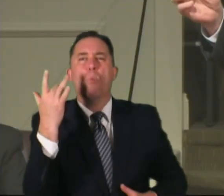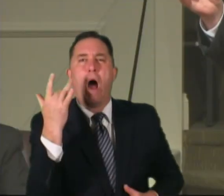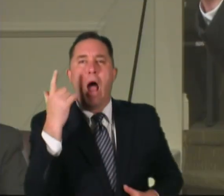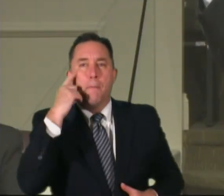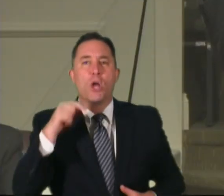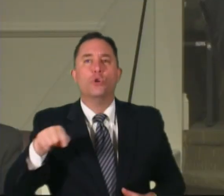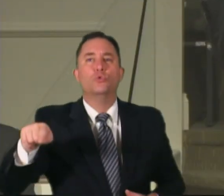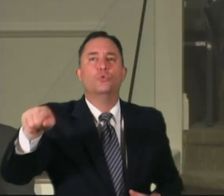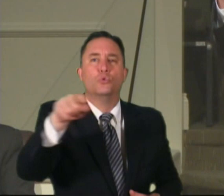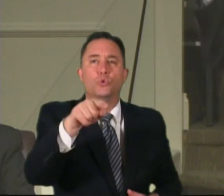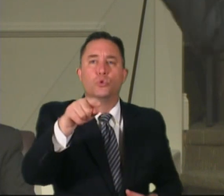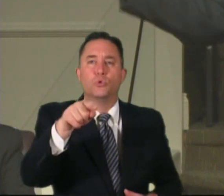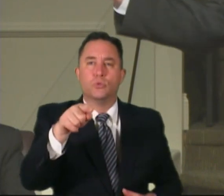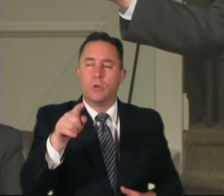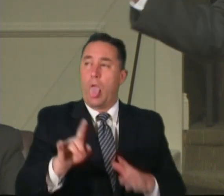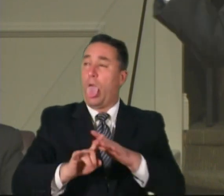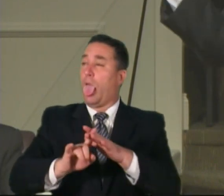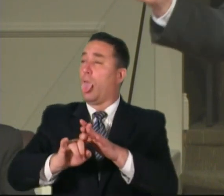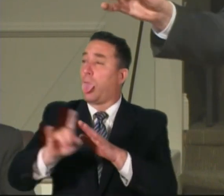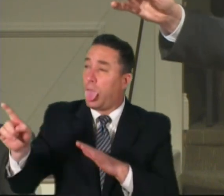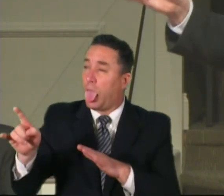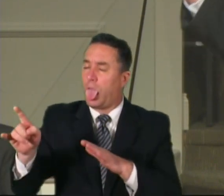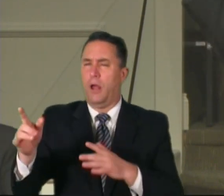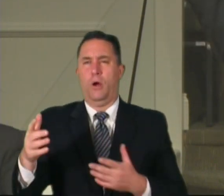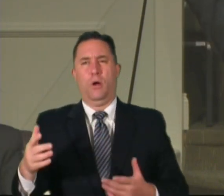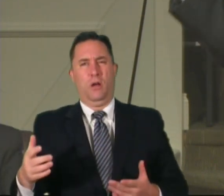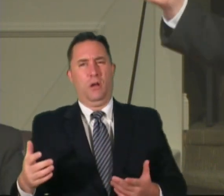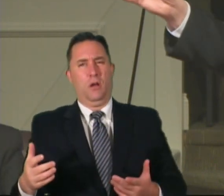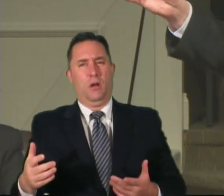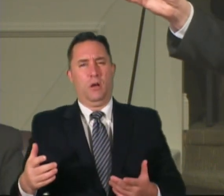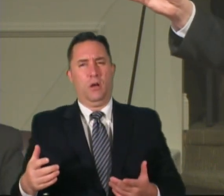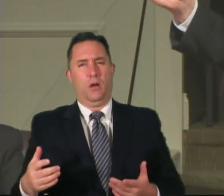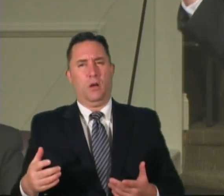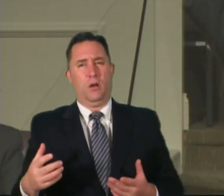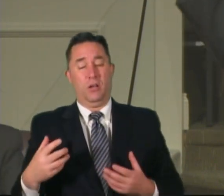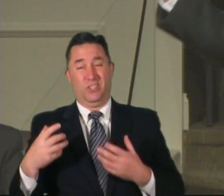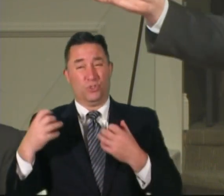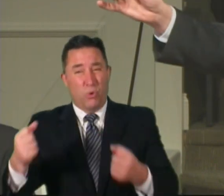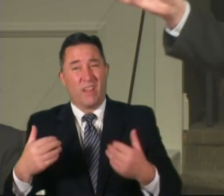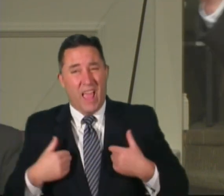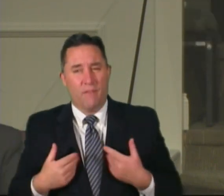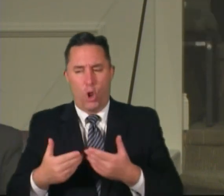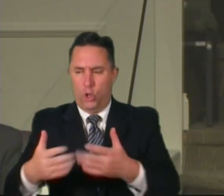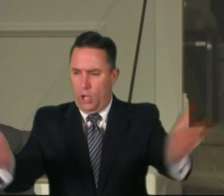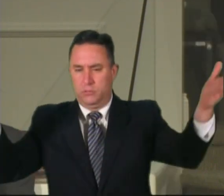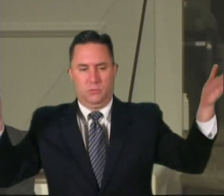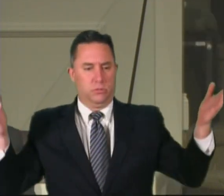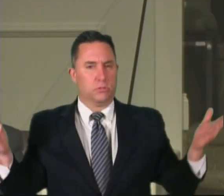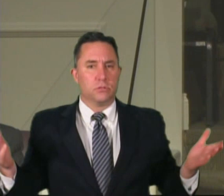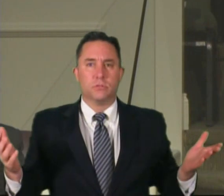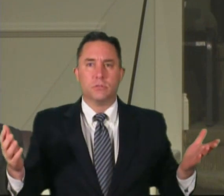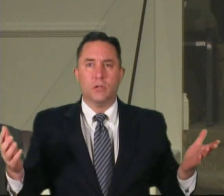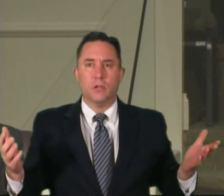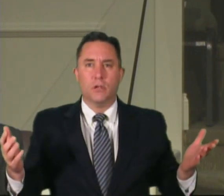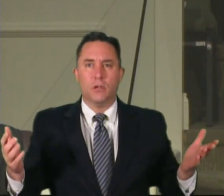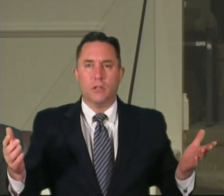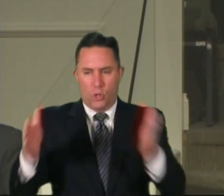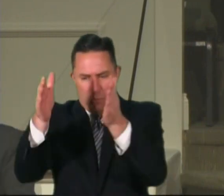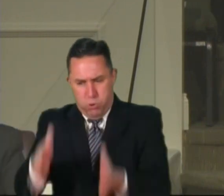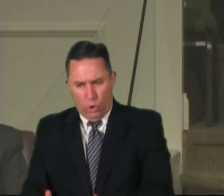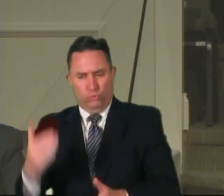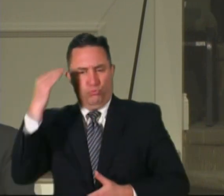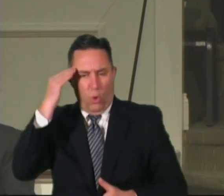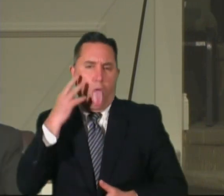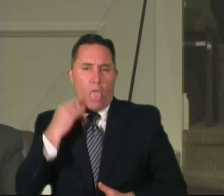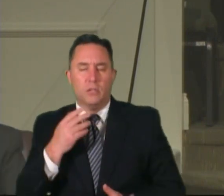Because your going away matters. It gives great strength, and we lose great strength in that person that